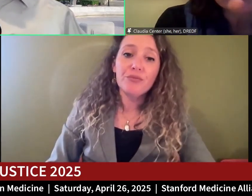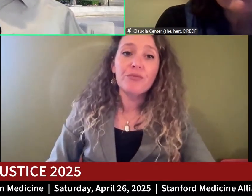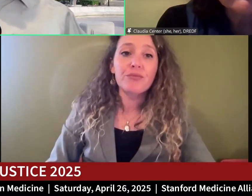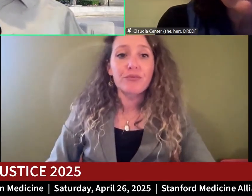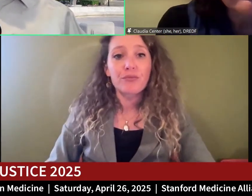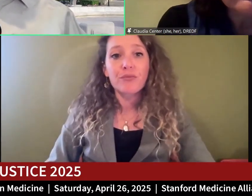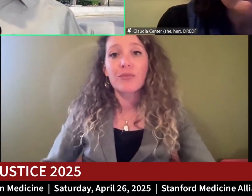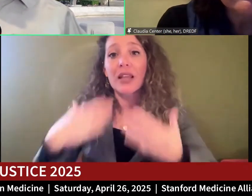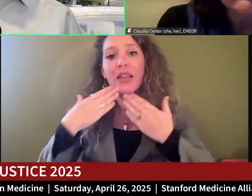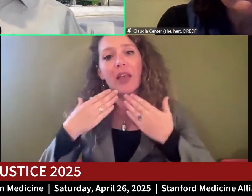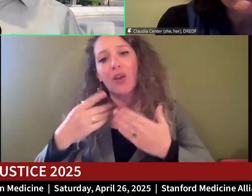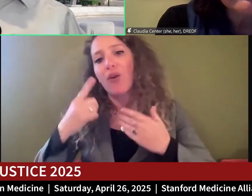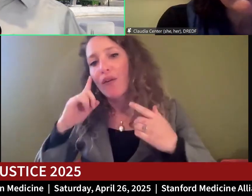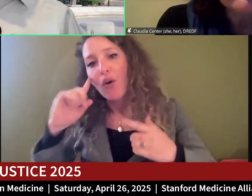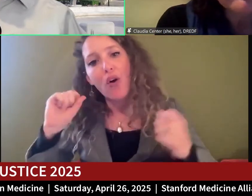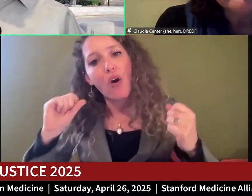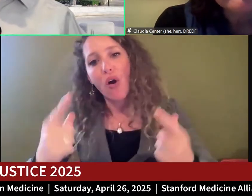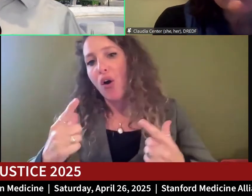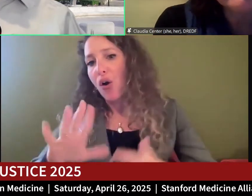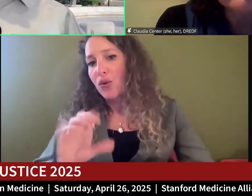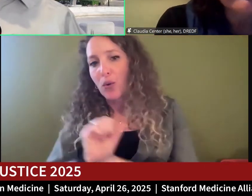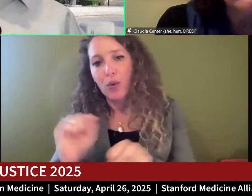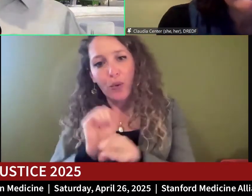I mean, thank you for the work that you're doing.